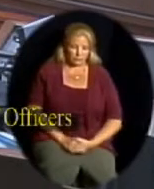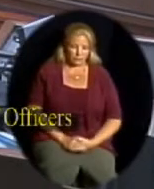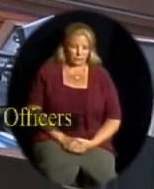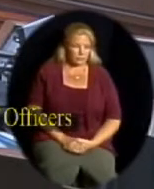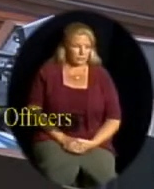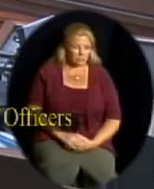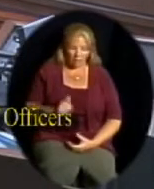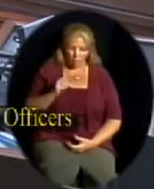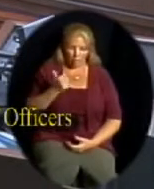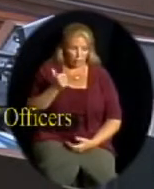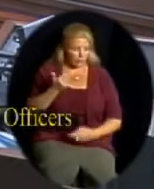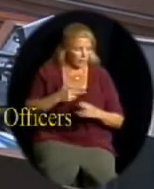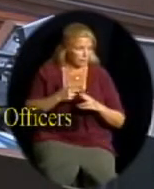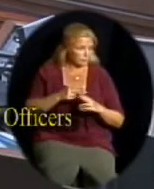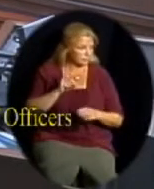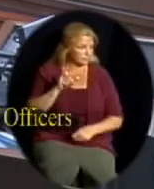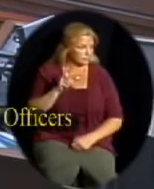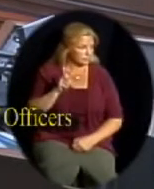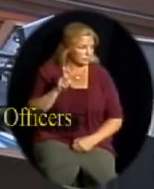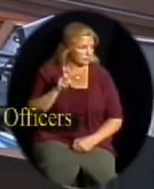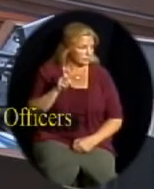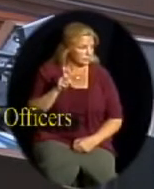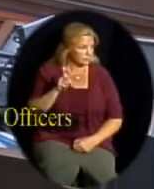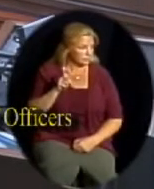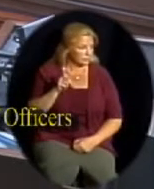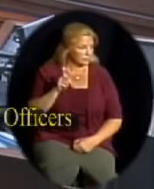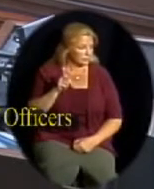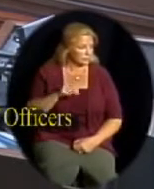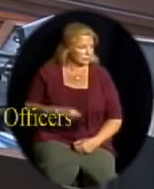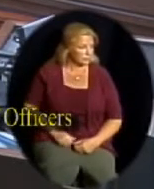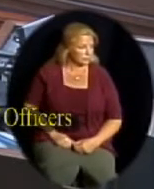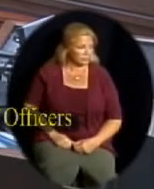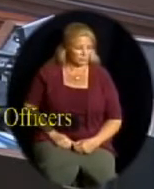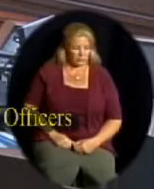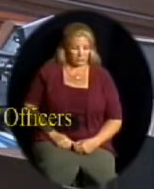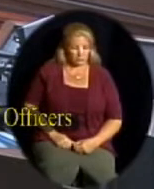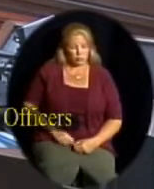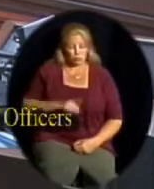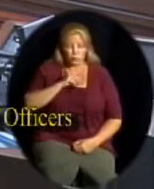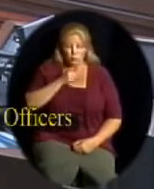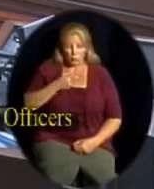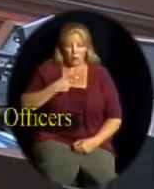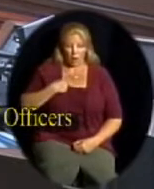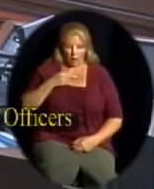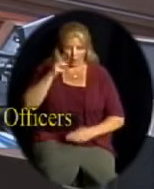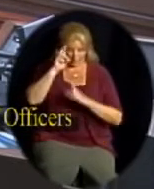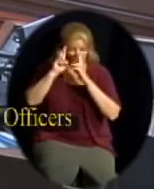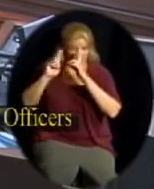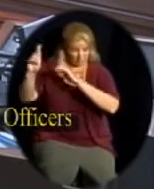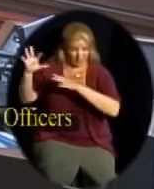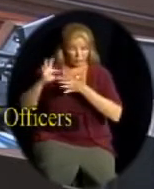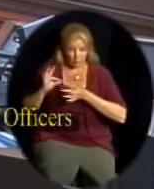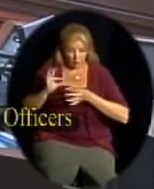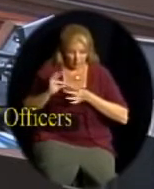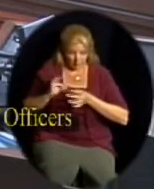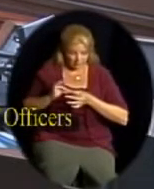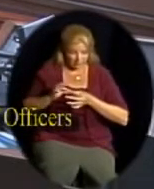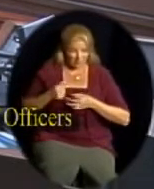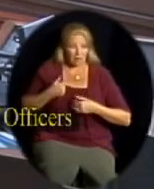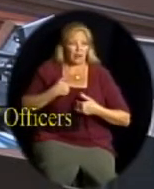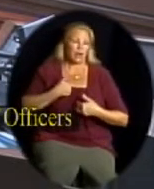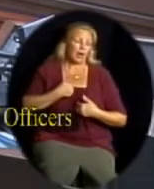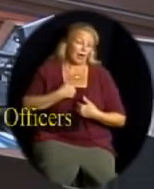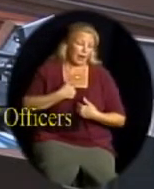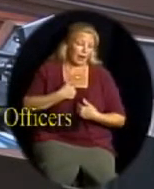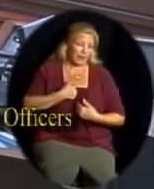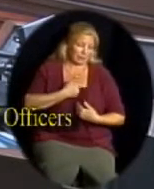Are there any other nominations? While I respect Mr. Poland's comments, I would very much like to have someone in the